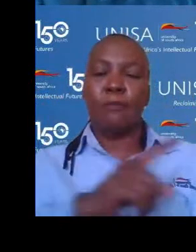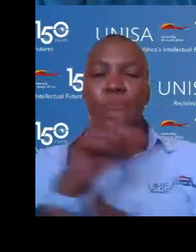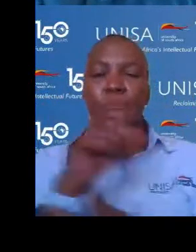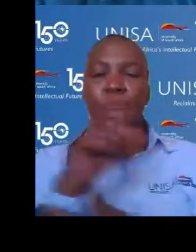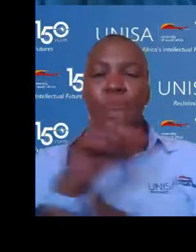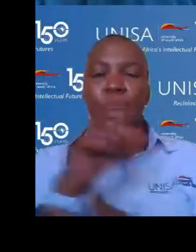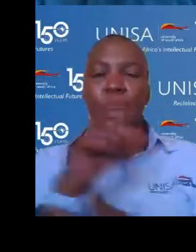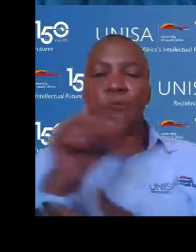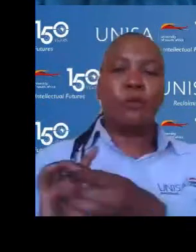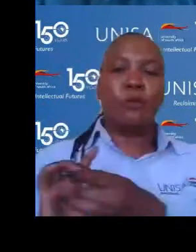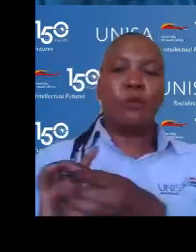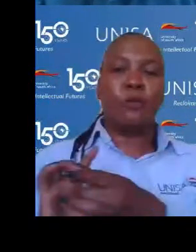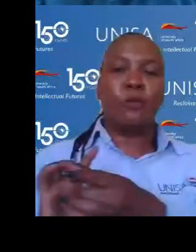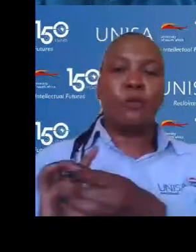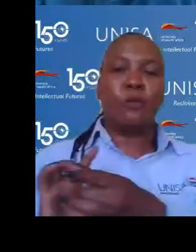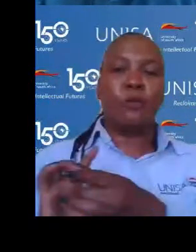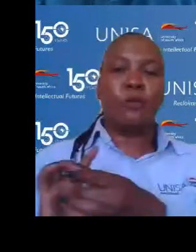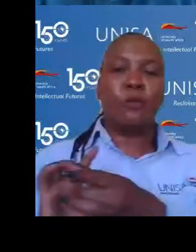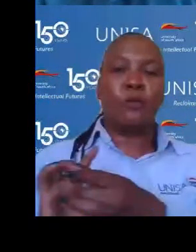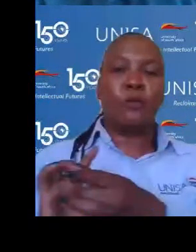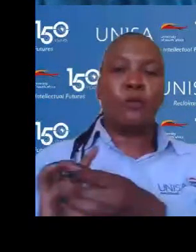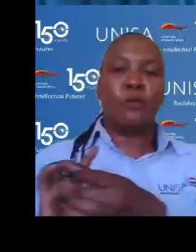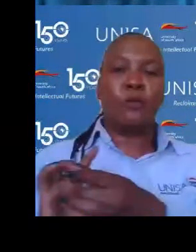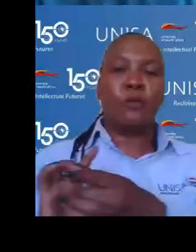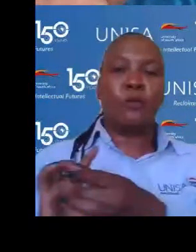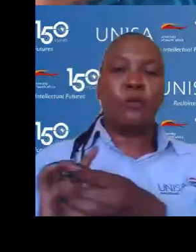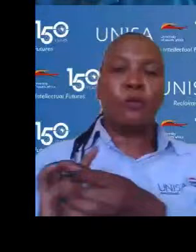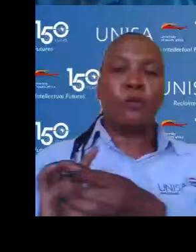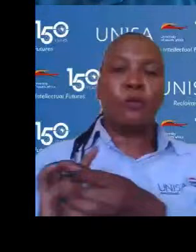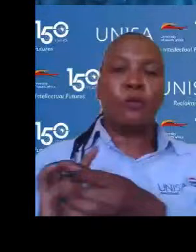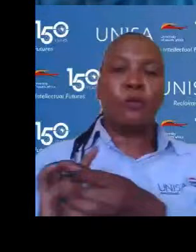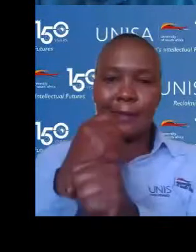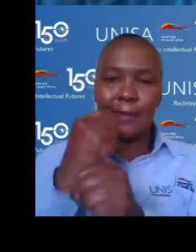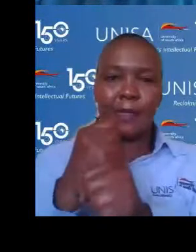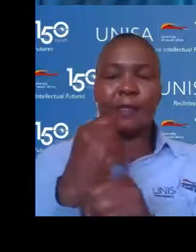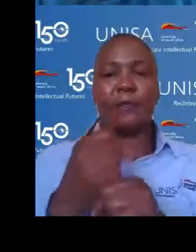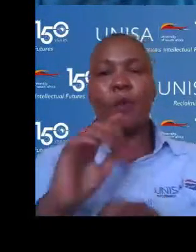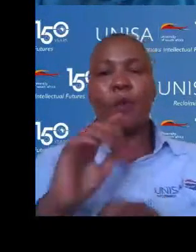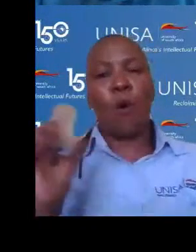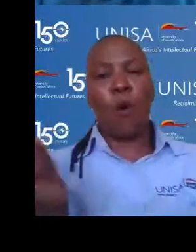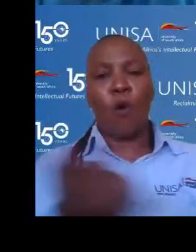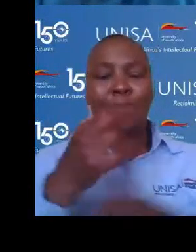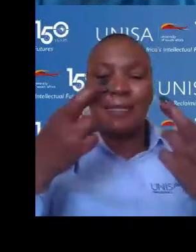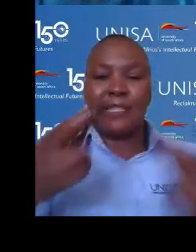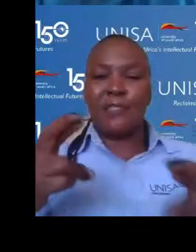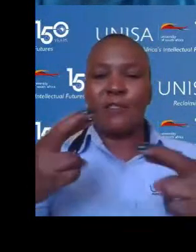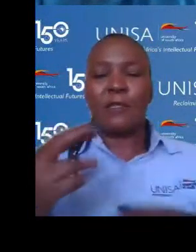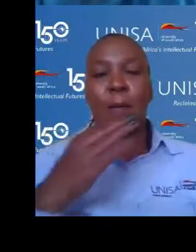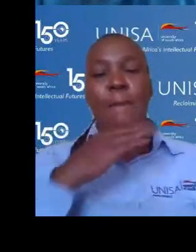levels might not be at the required standard. So all of these resources are meant for you.